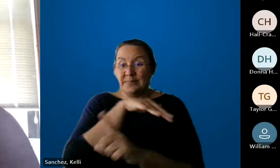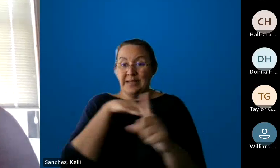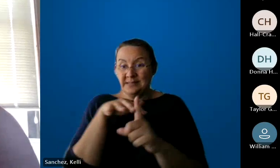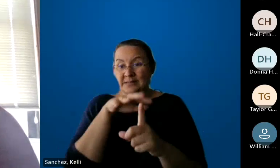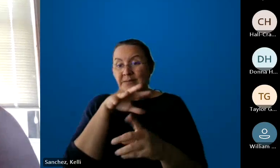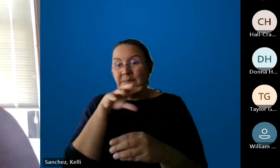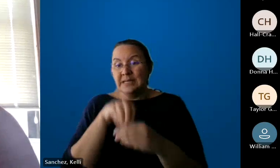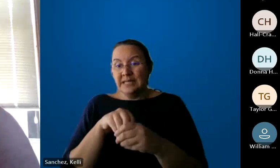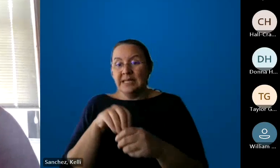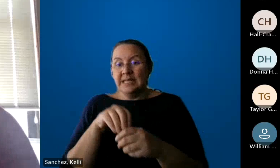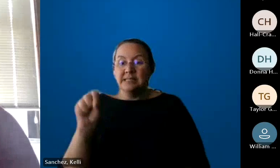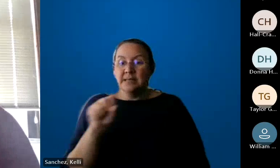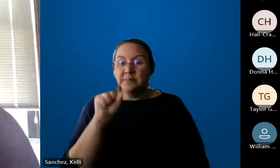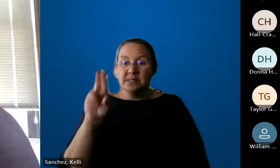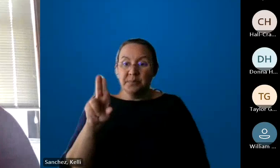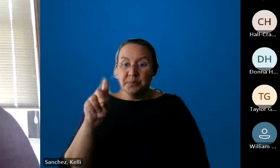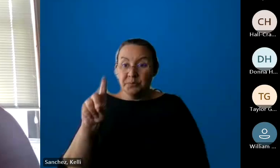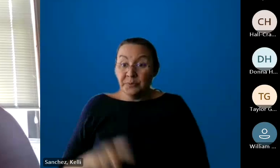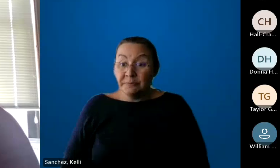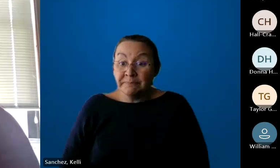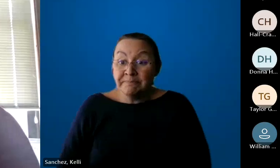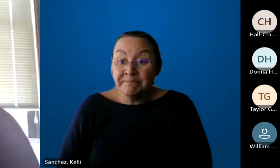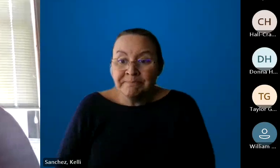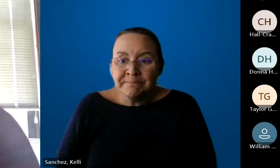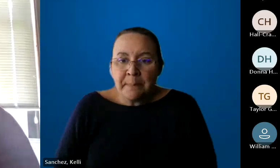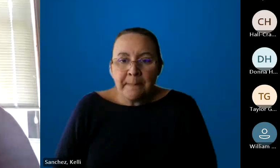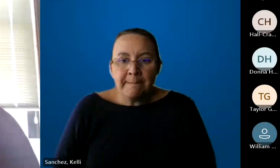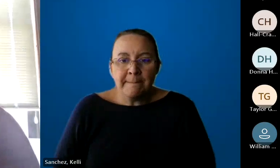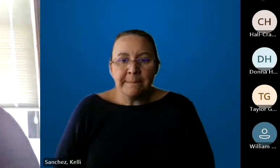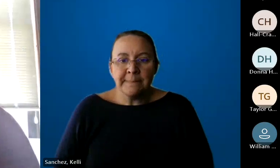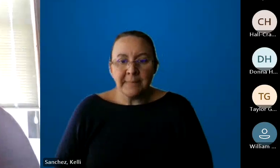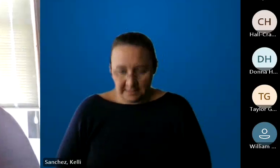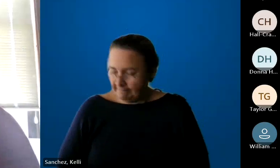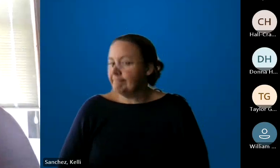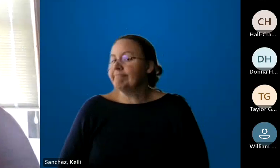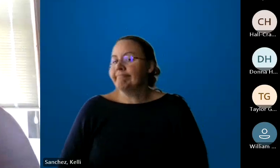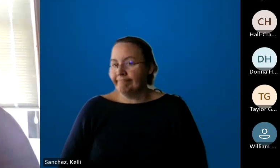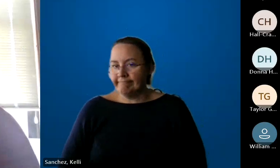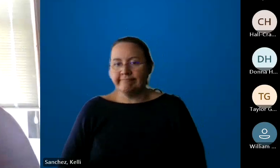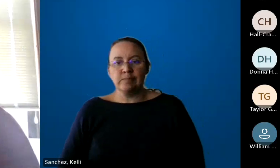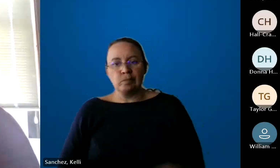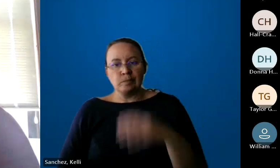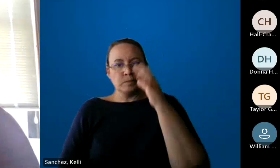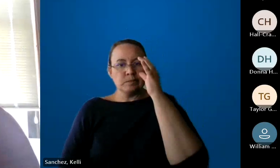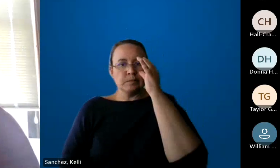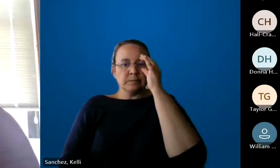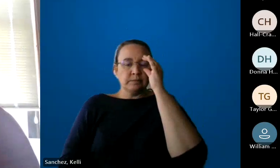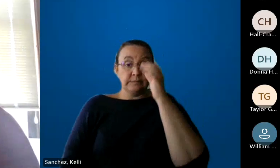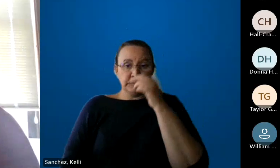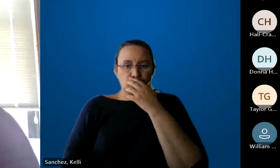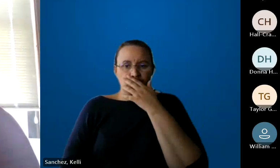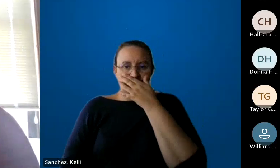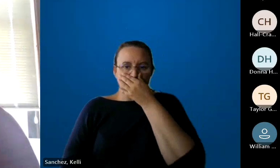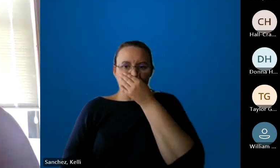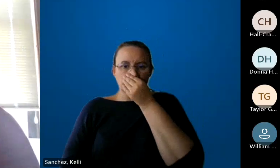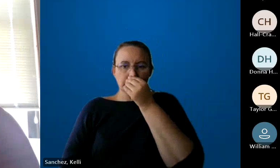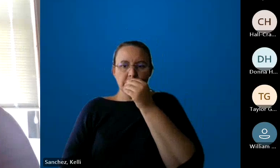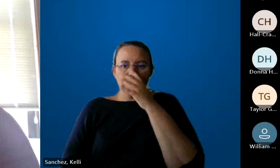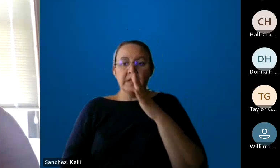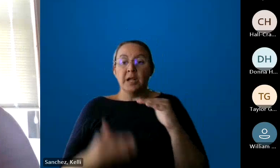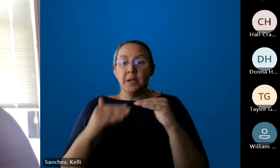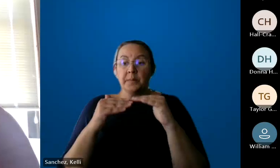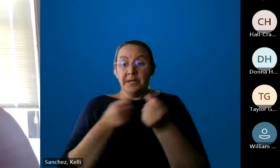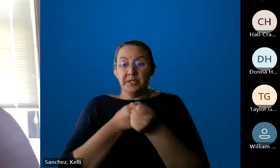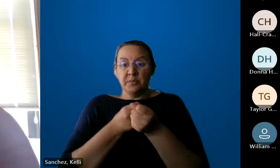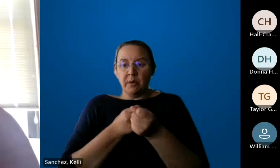context of substance abuse Uh, or substance yes, use, I'm sorry. I think that peer support